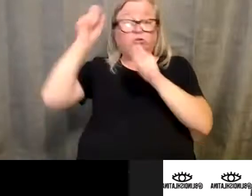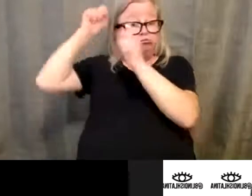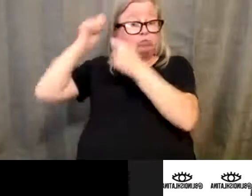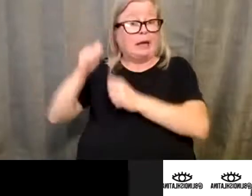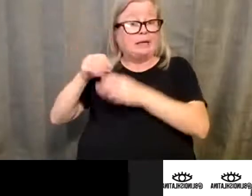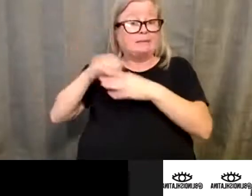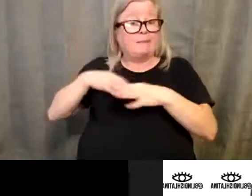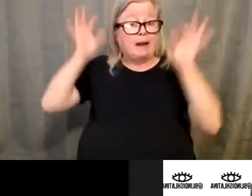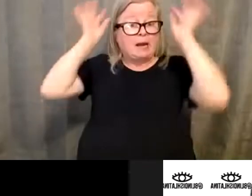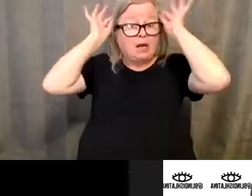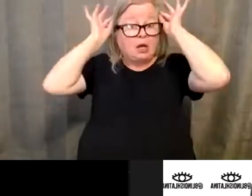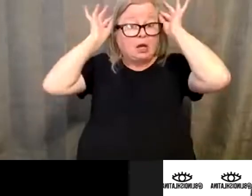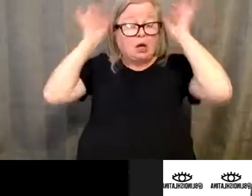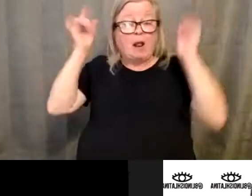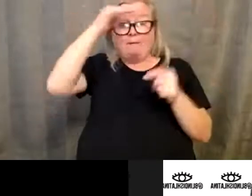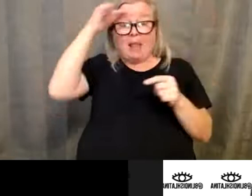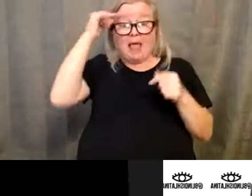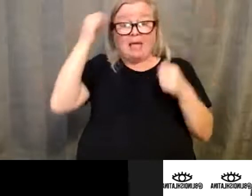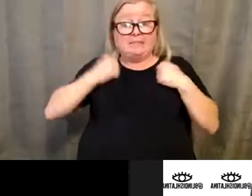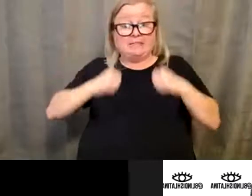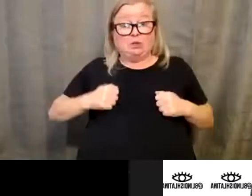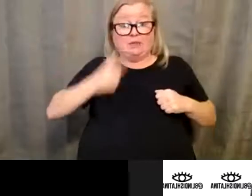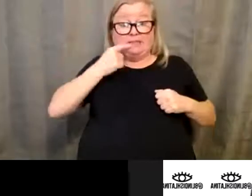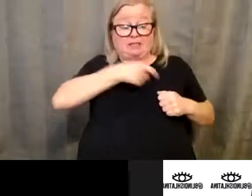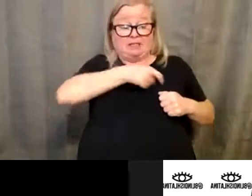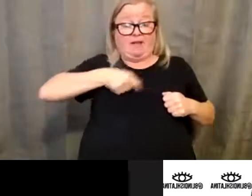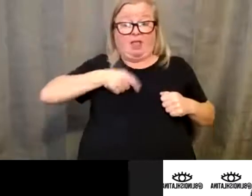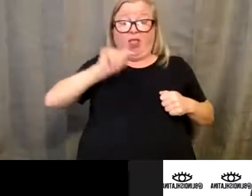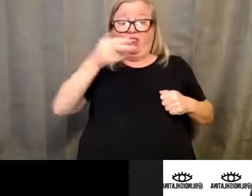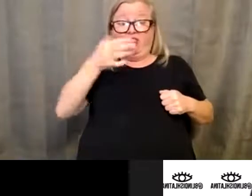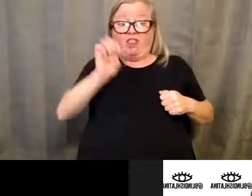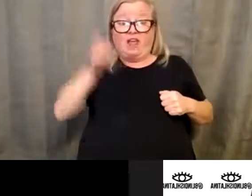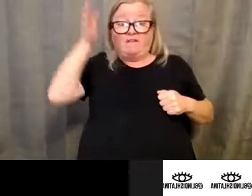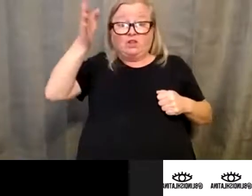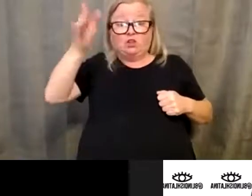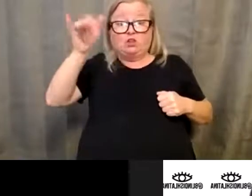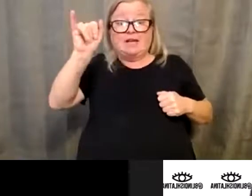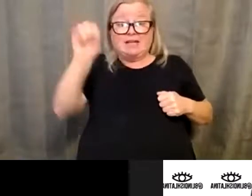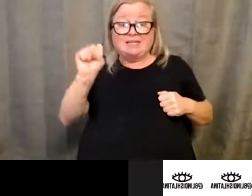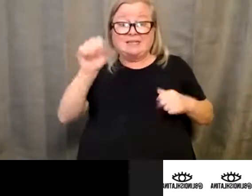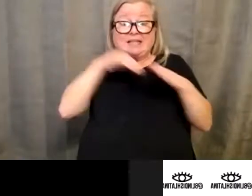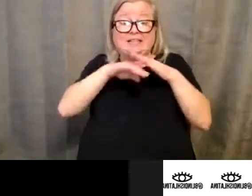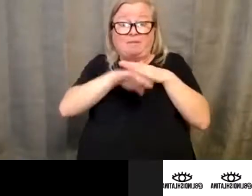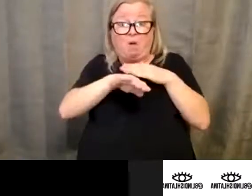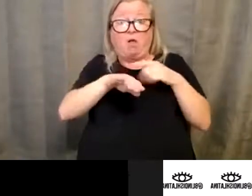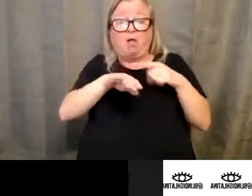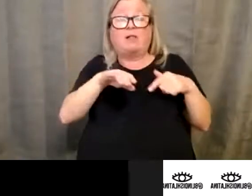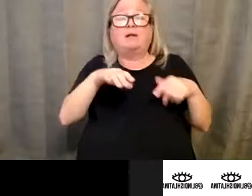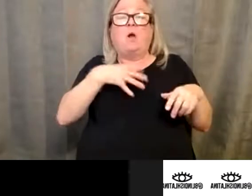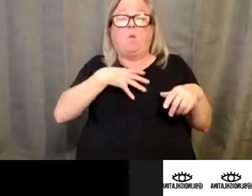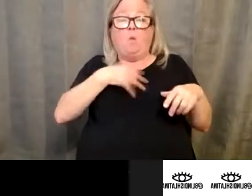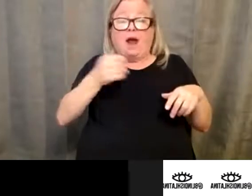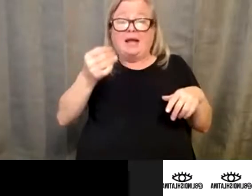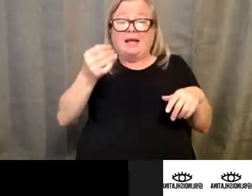a black t-shirt that says the future is accessible in white letters. You